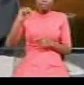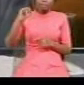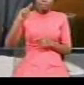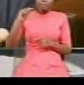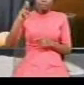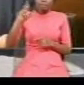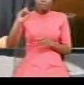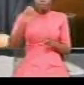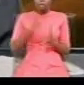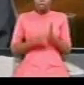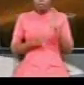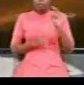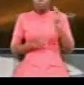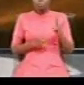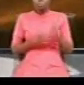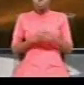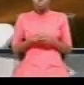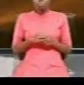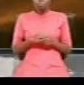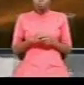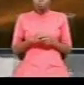2,